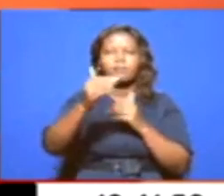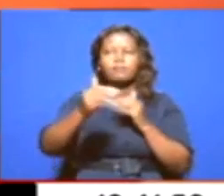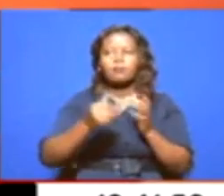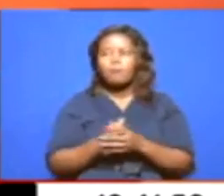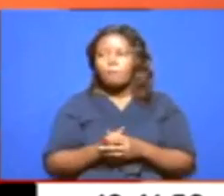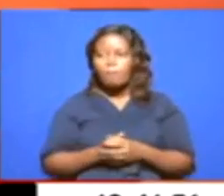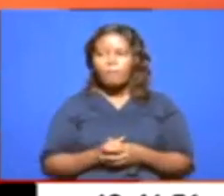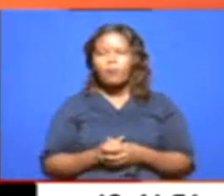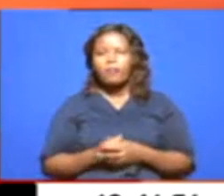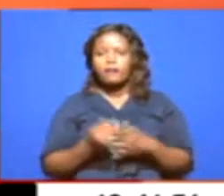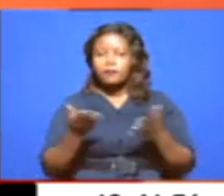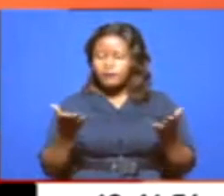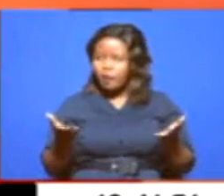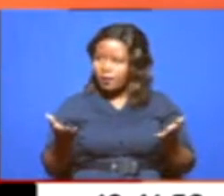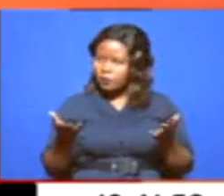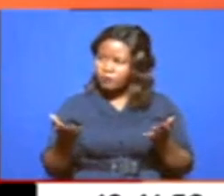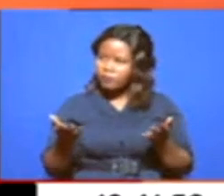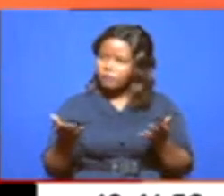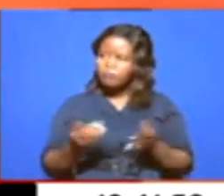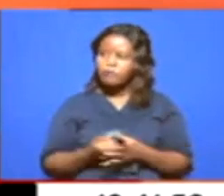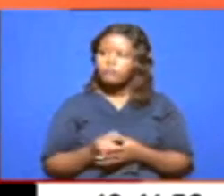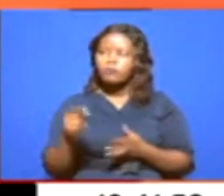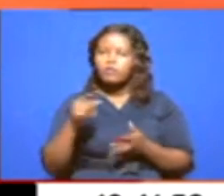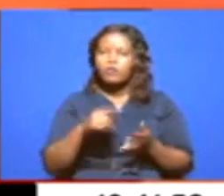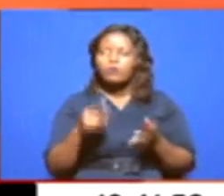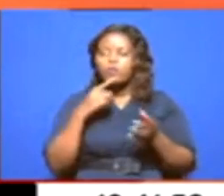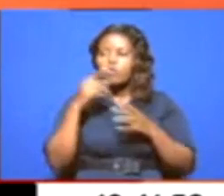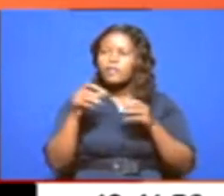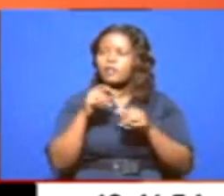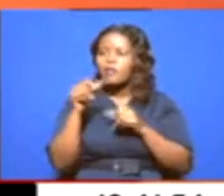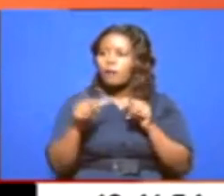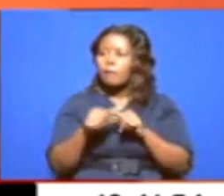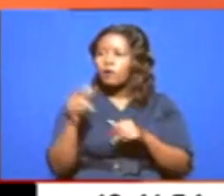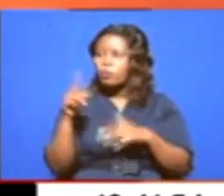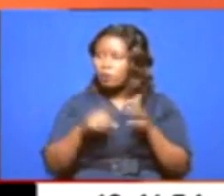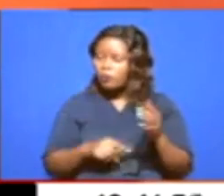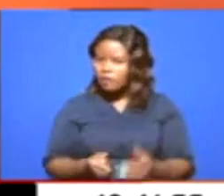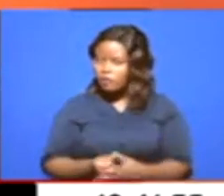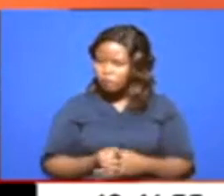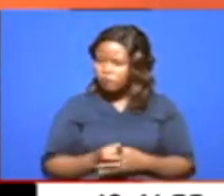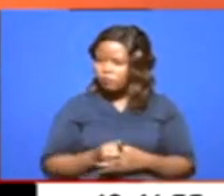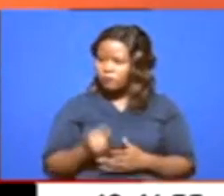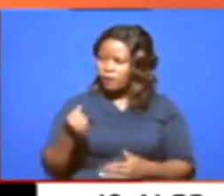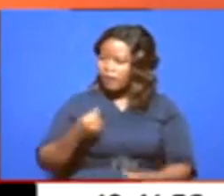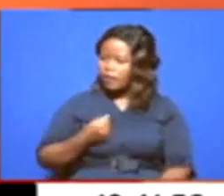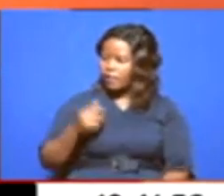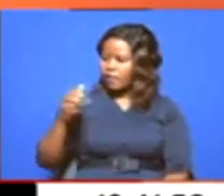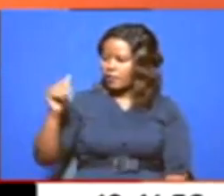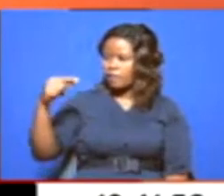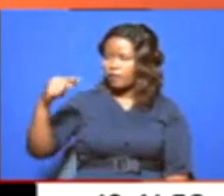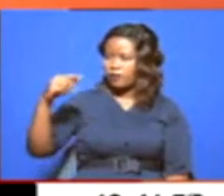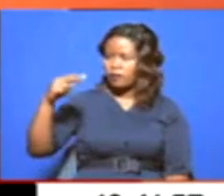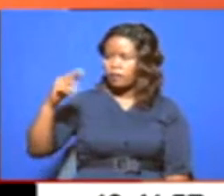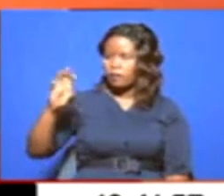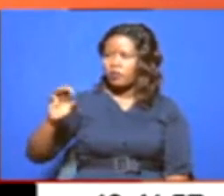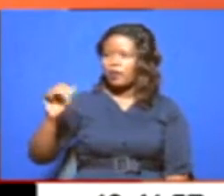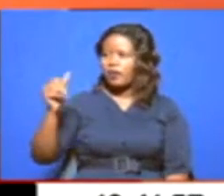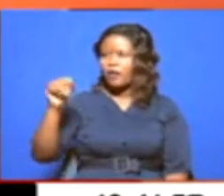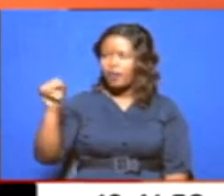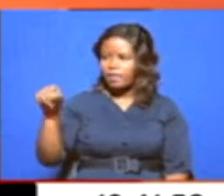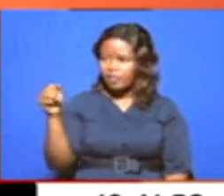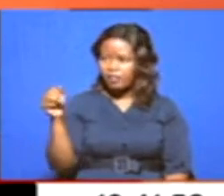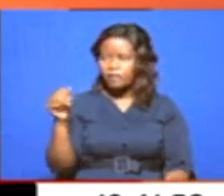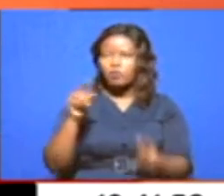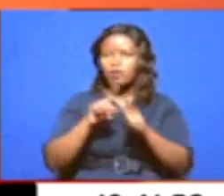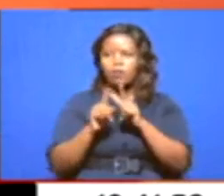of this event, and we are talking about the name Agnes Tirop, and having this meeting, ideally it would have